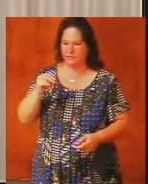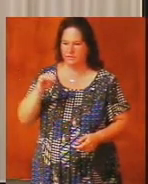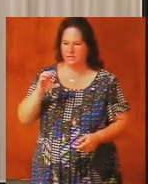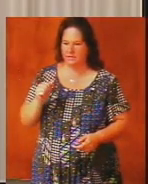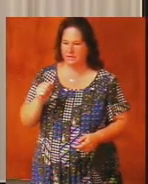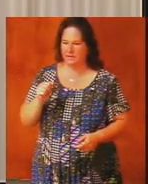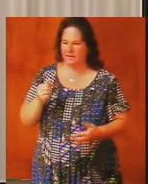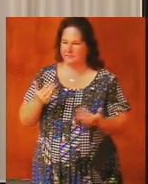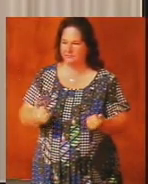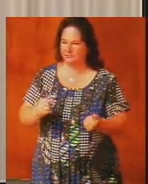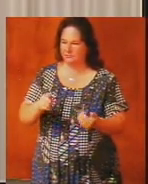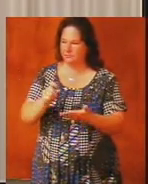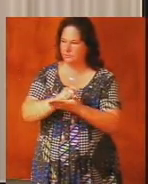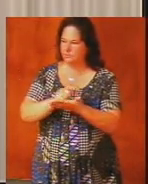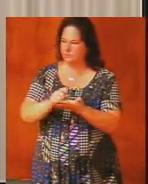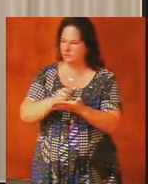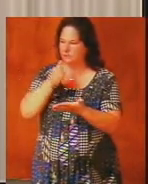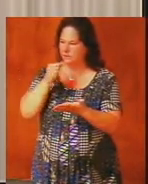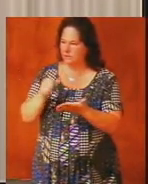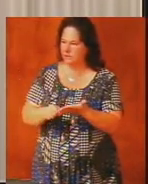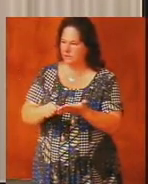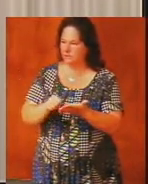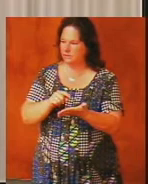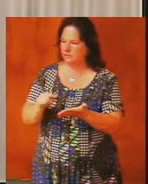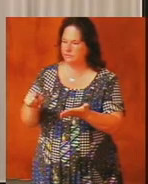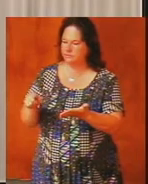now he's writing to them.